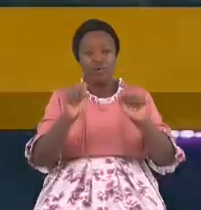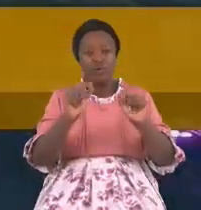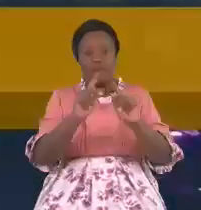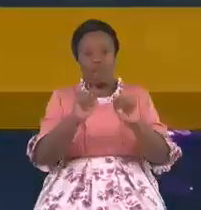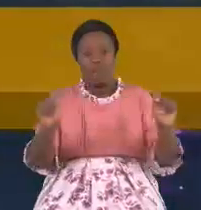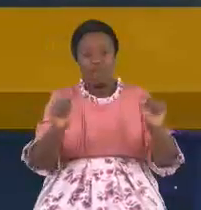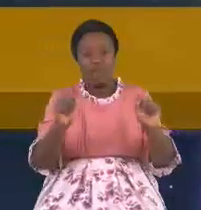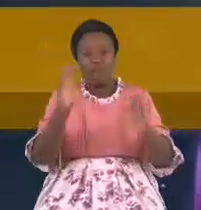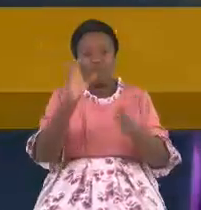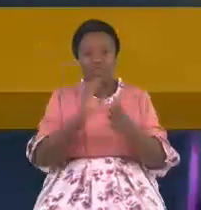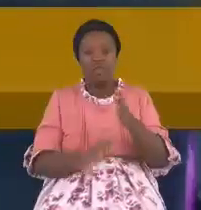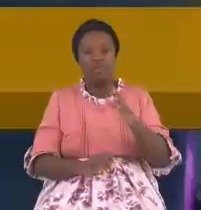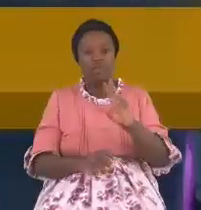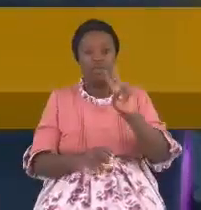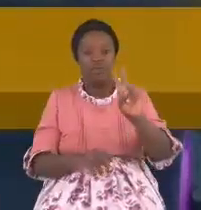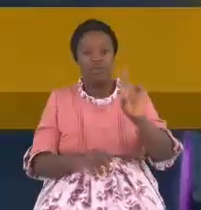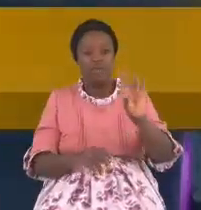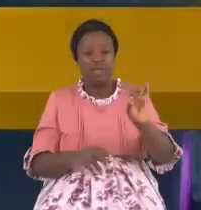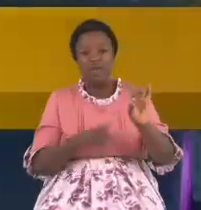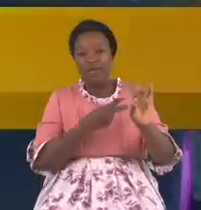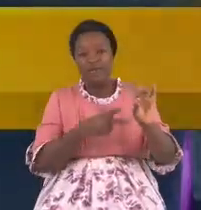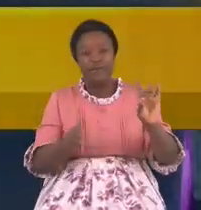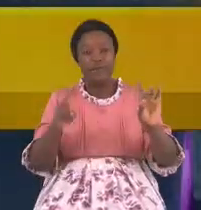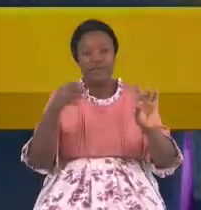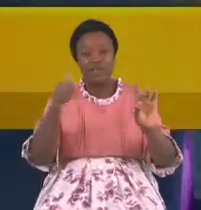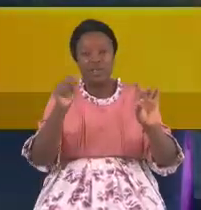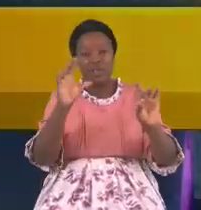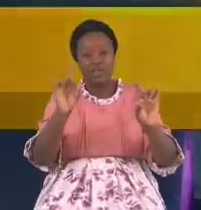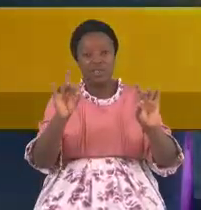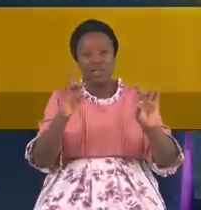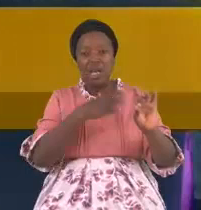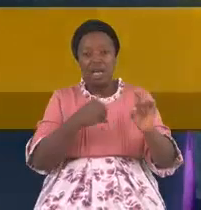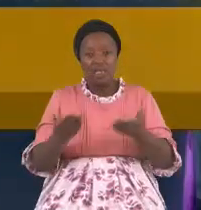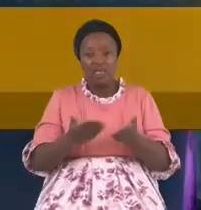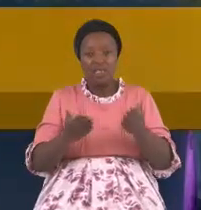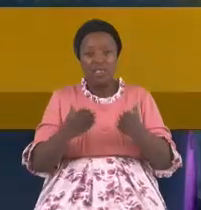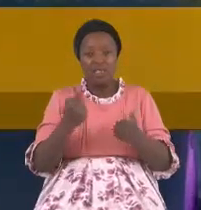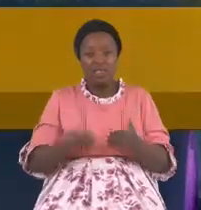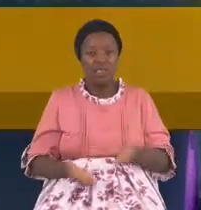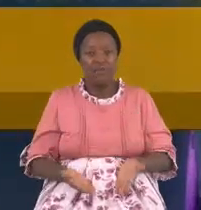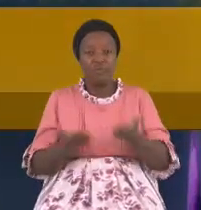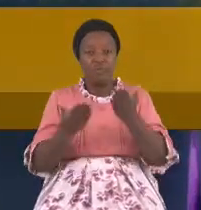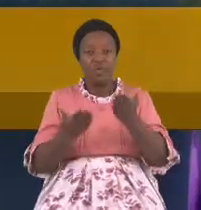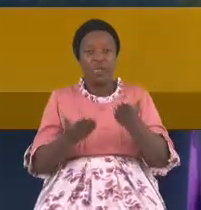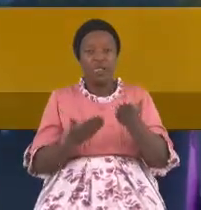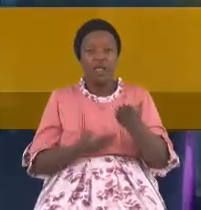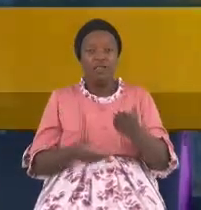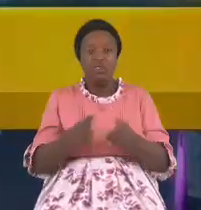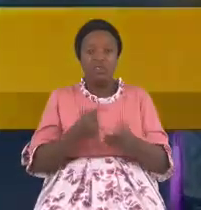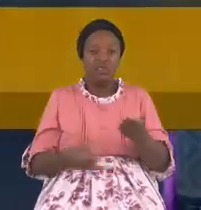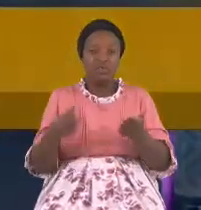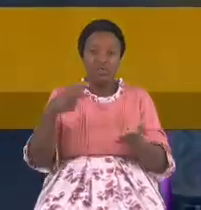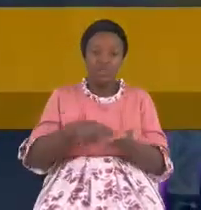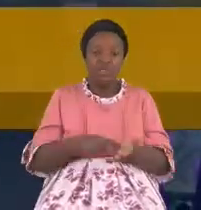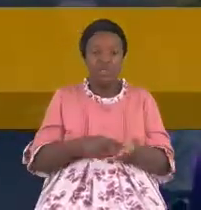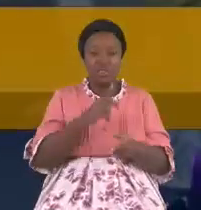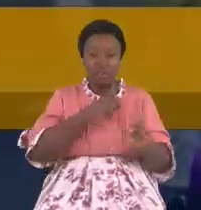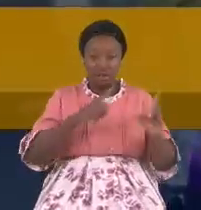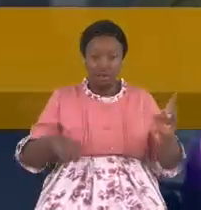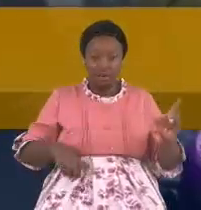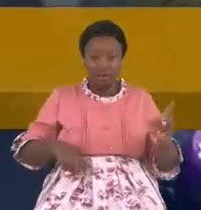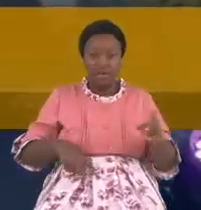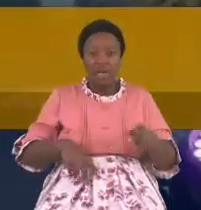there and hear the rising lord hear him talk and hear the greats like